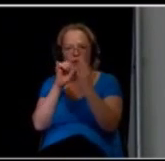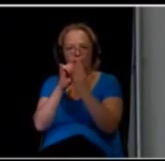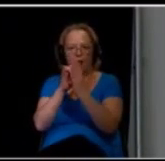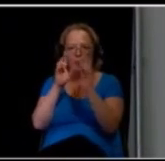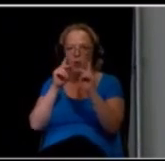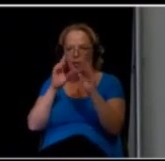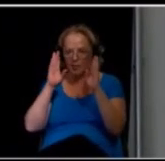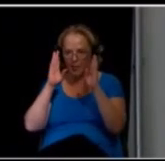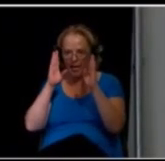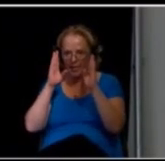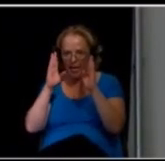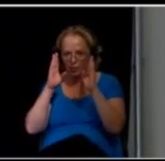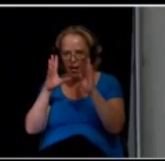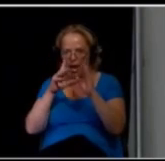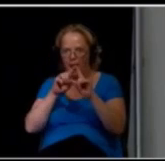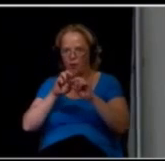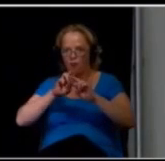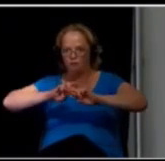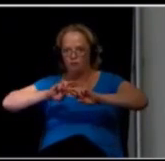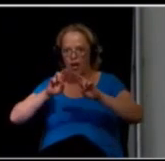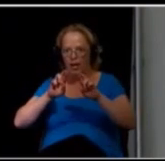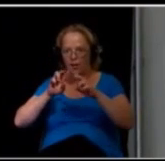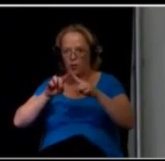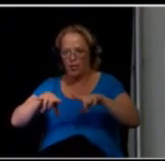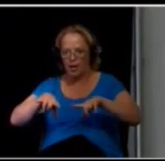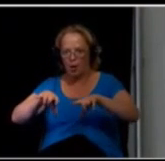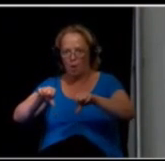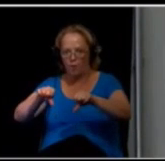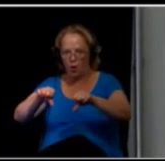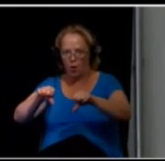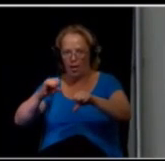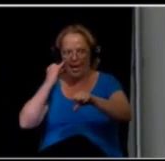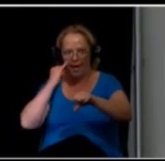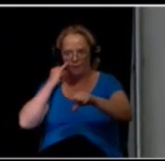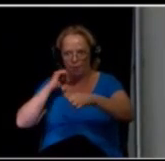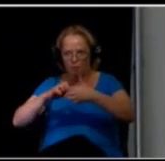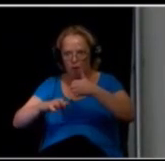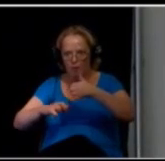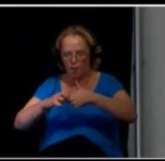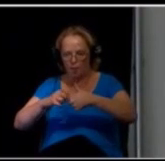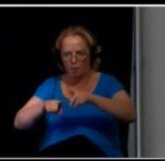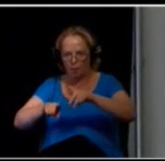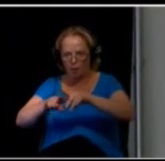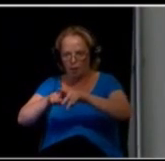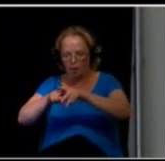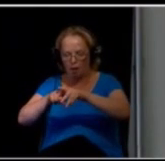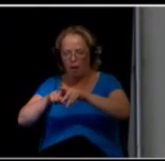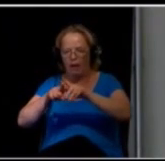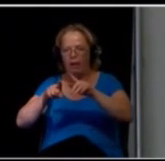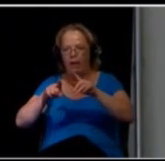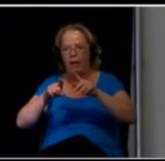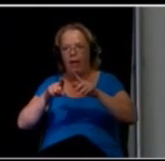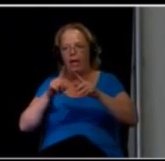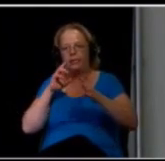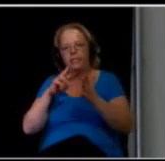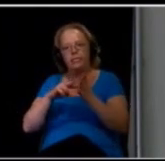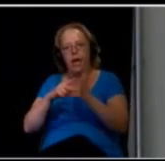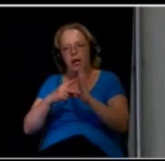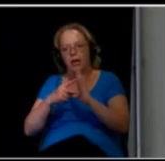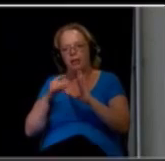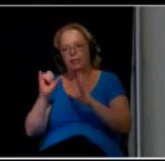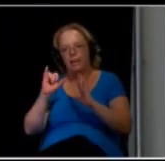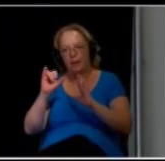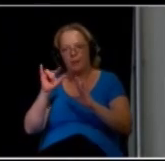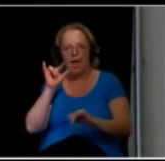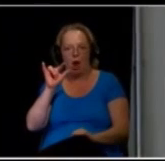attention to the road and is ready to take over if there is an issue. It's really intended in the same way that autopilot for an